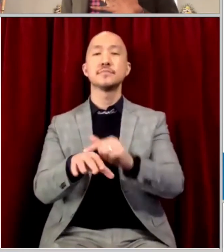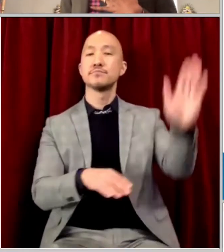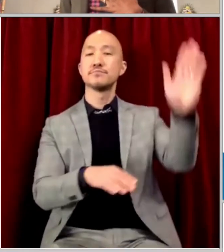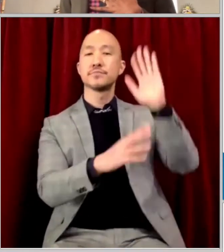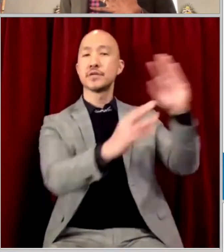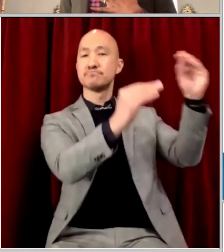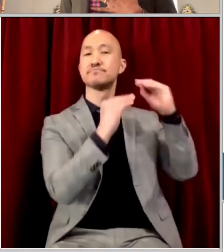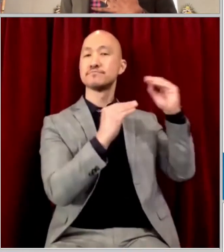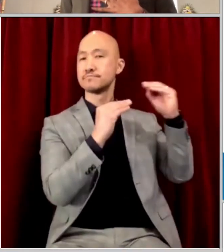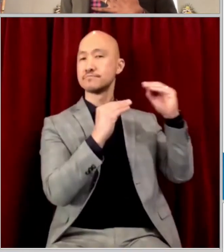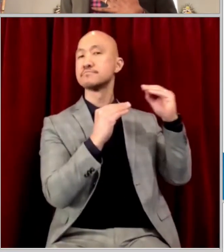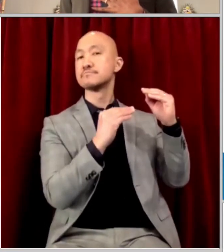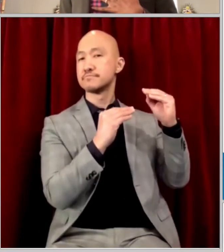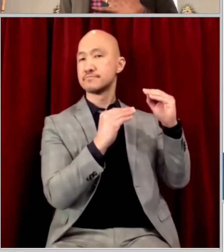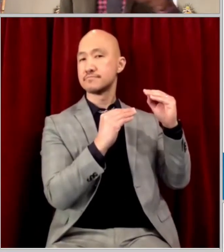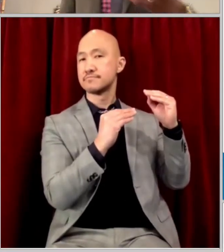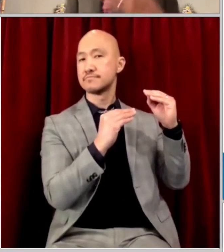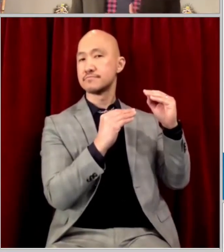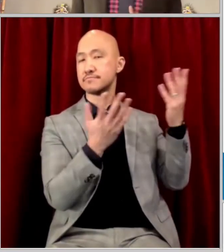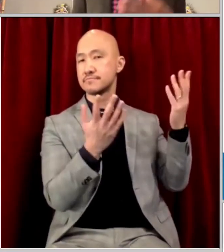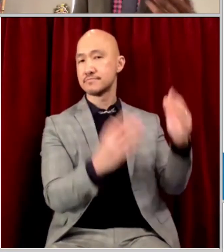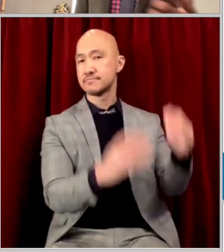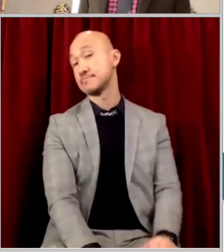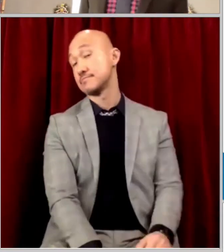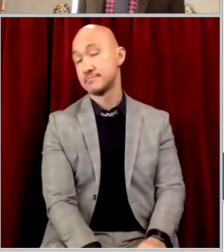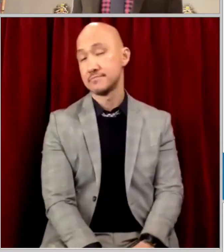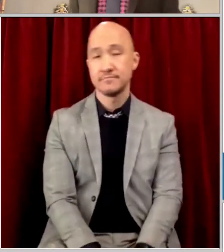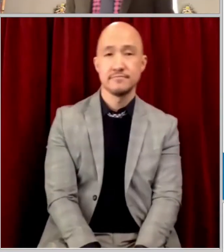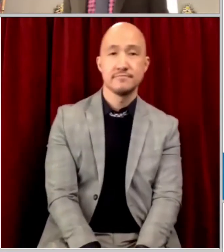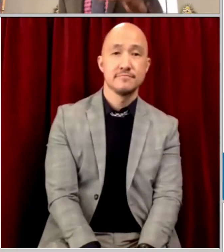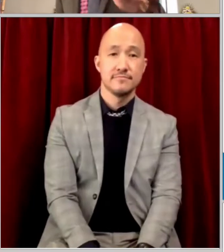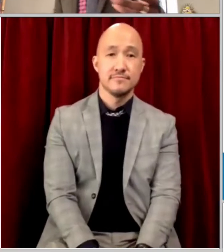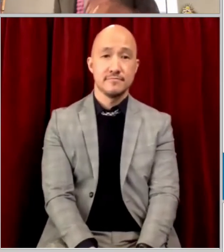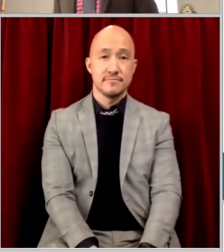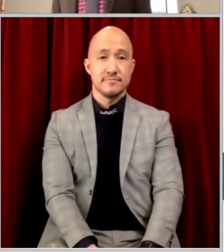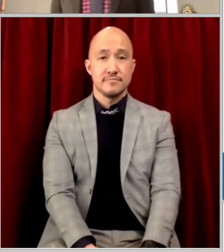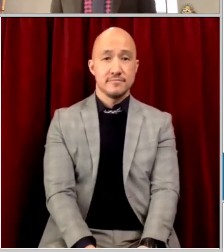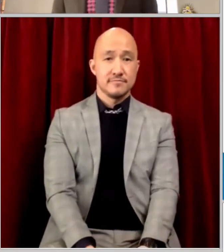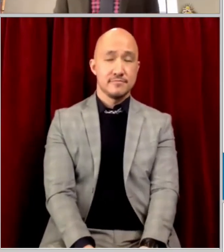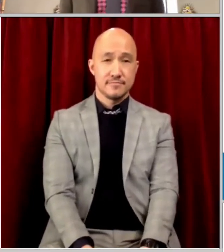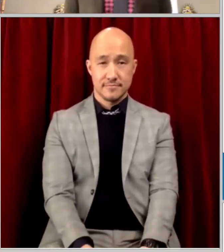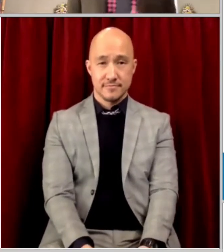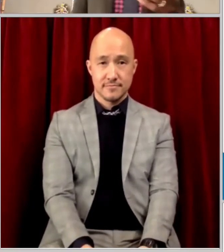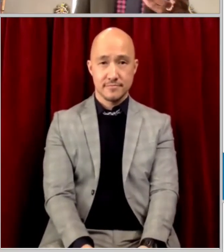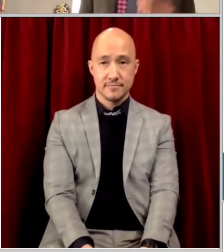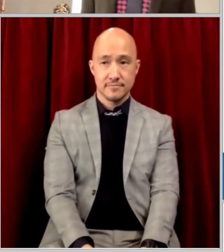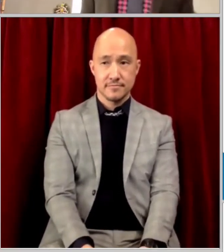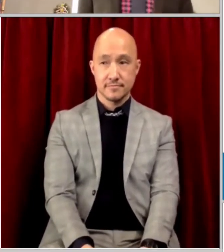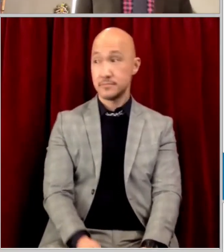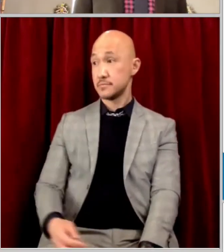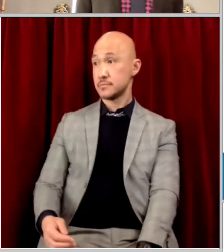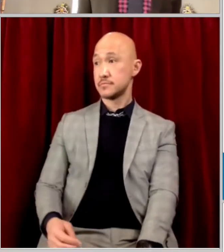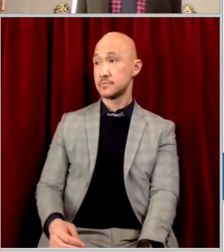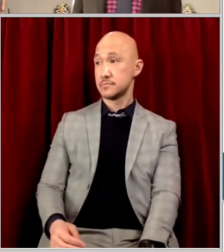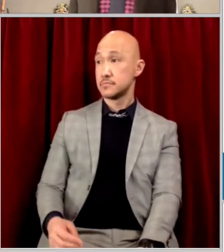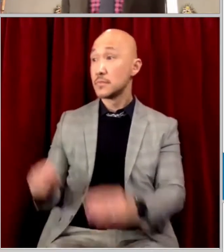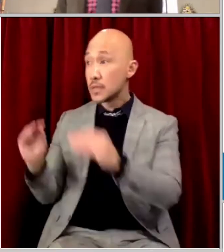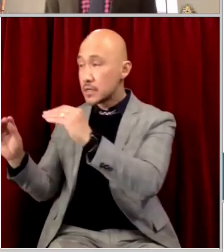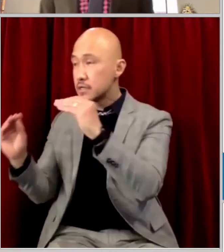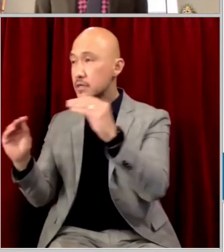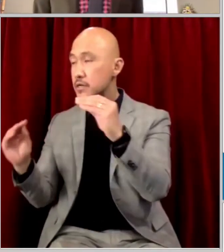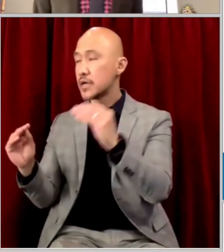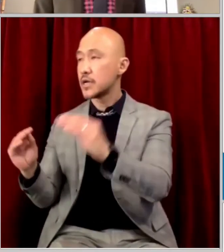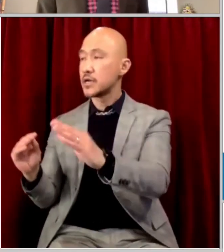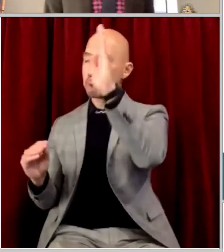reminding myself also. I'm reminding myself when I share with others about the love of God, as we see here in John